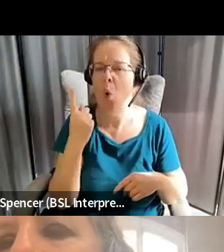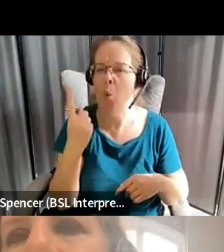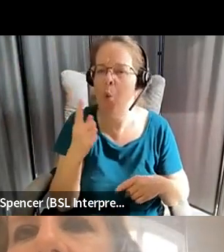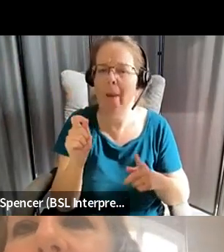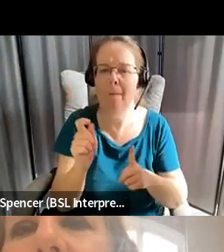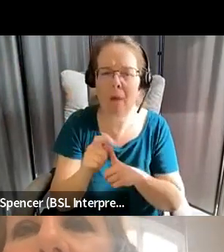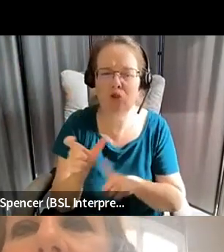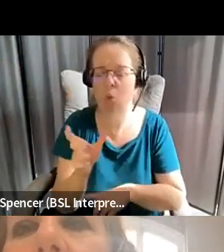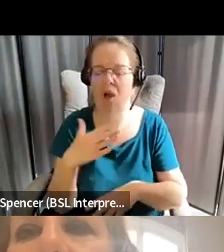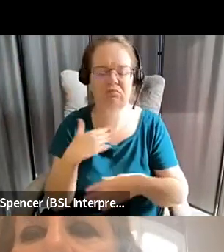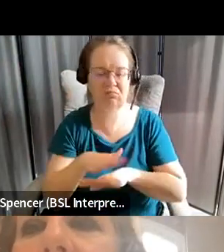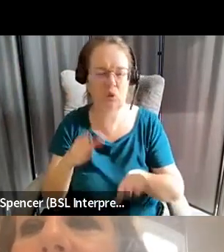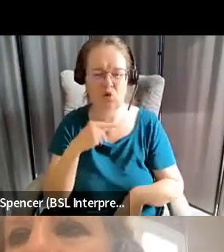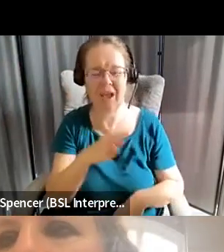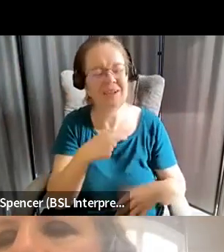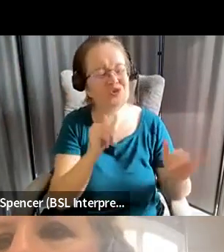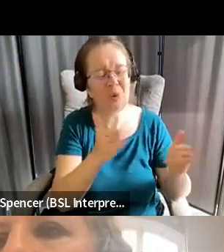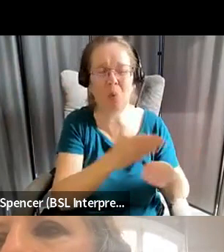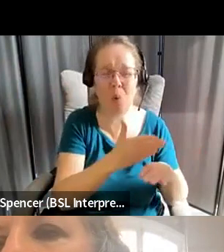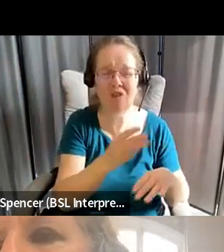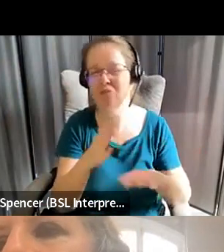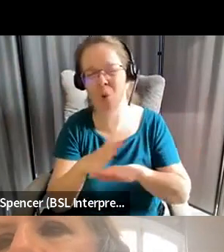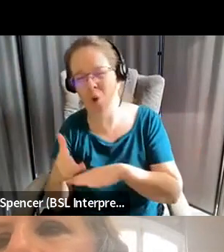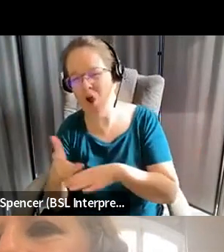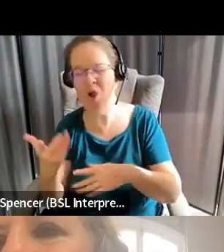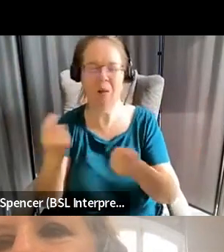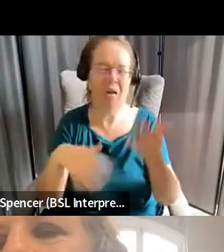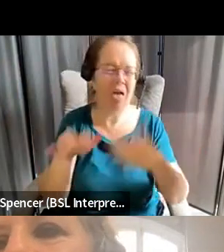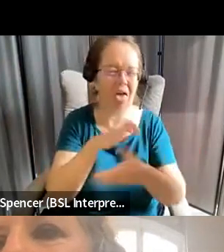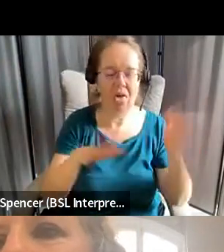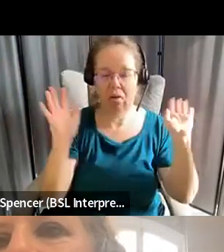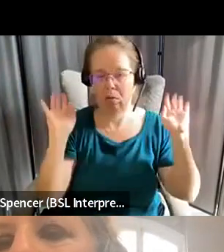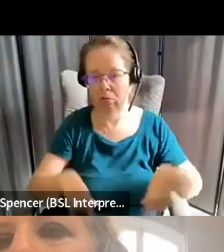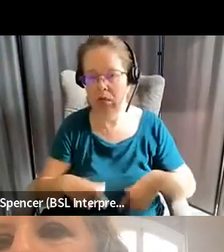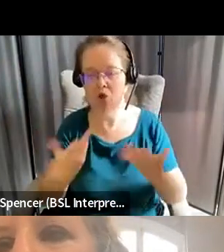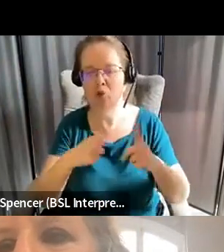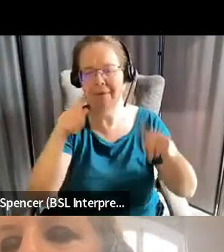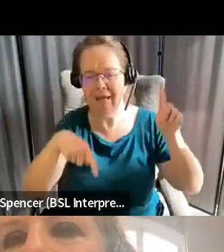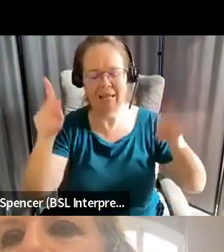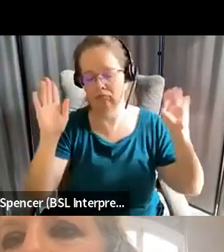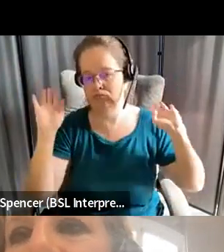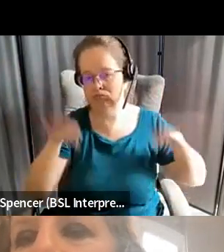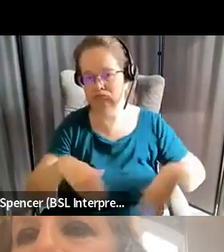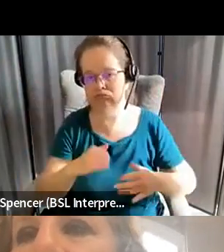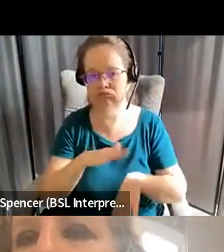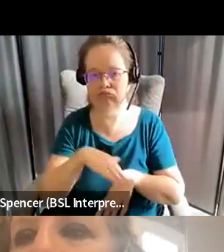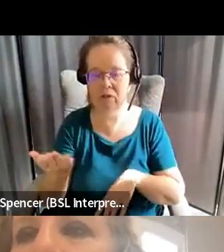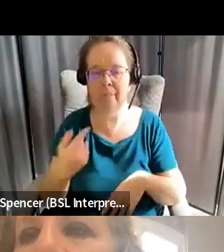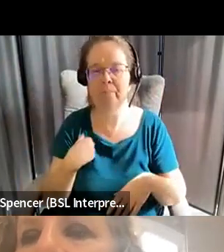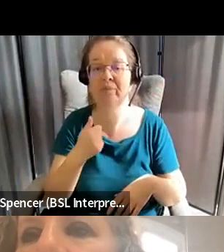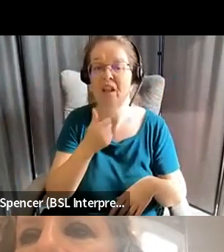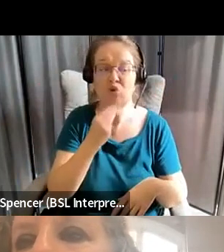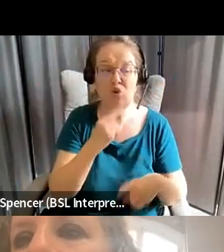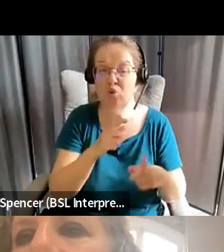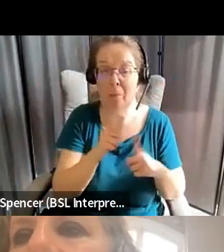those. I found they work sometimes, they don't work other times, and there's just too many variables. So for me, I don't use the